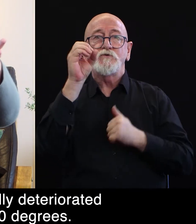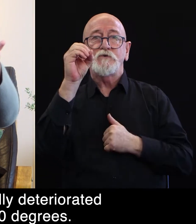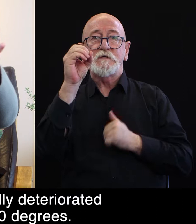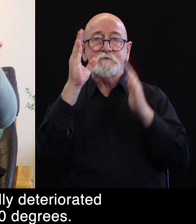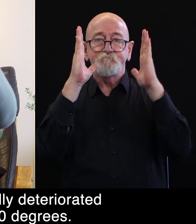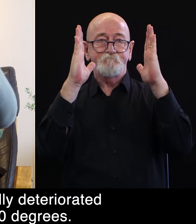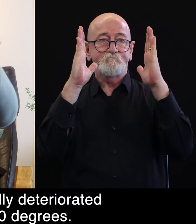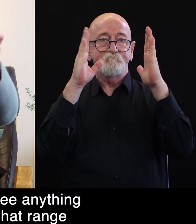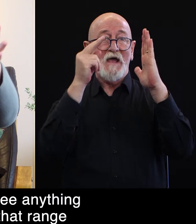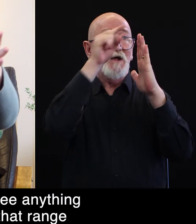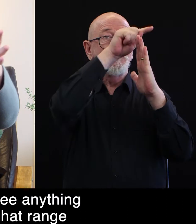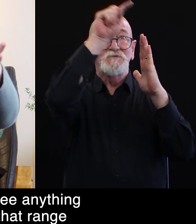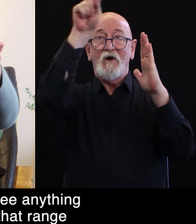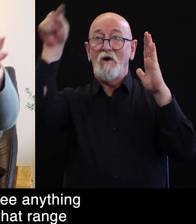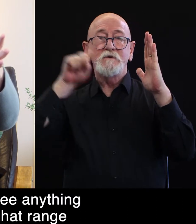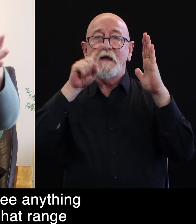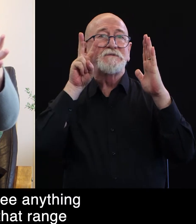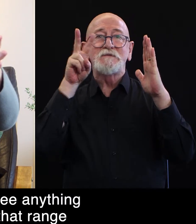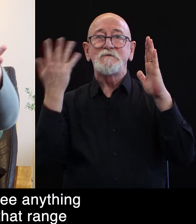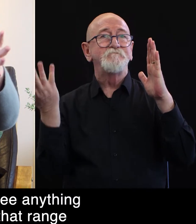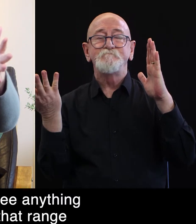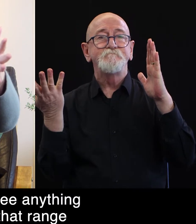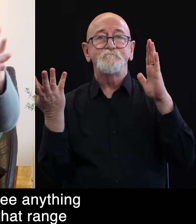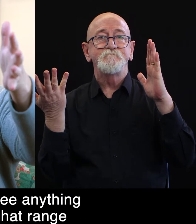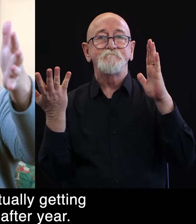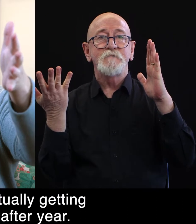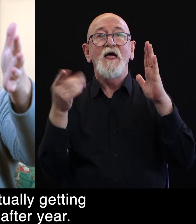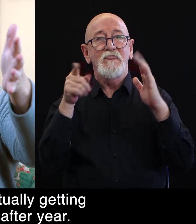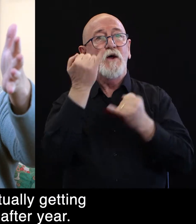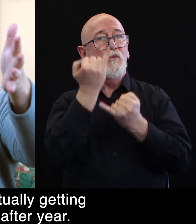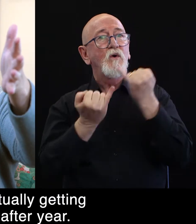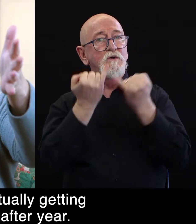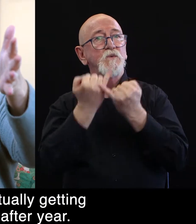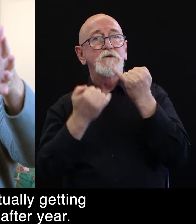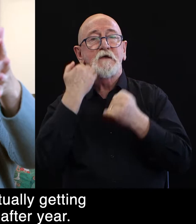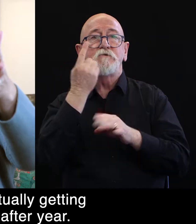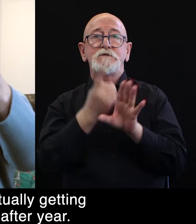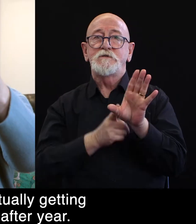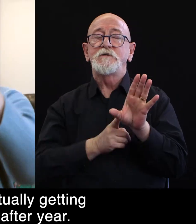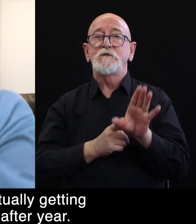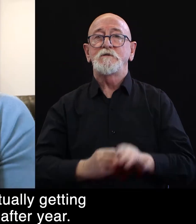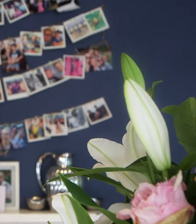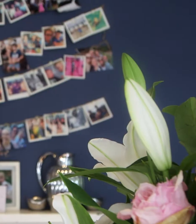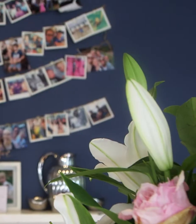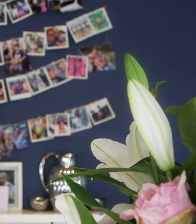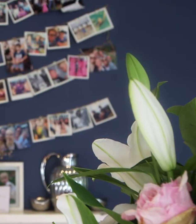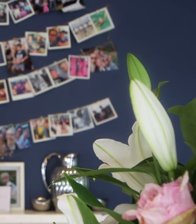30 degrees, so he can't see anything outside of that range. And that is actually getting worse year after year.